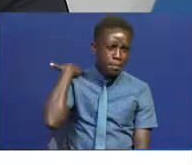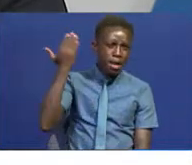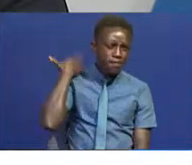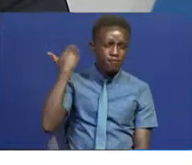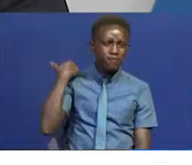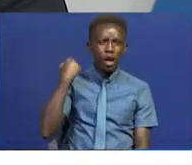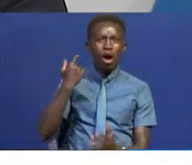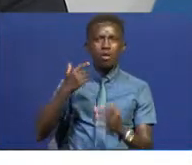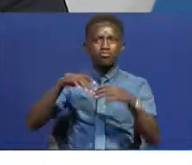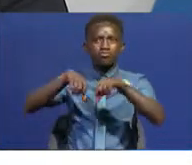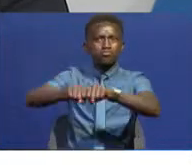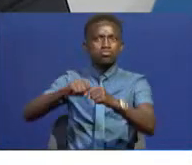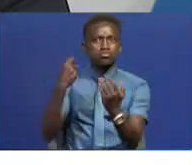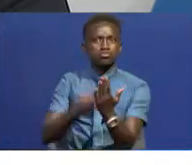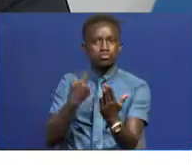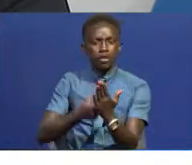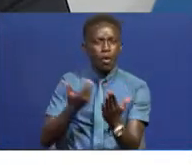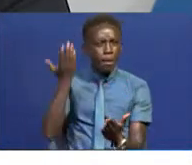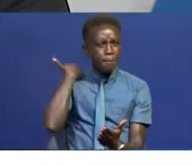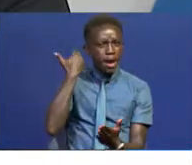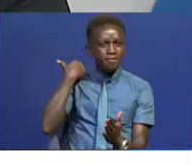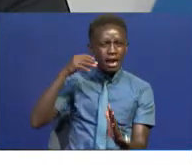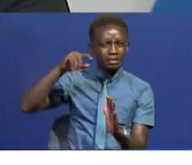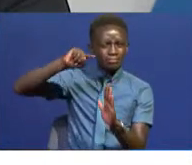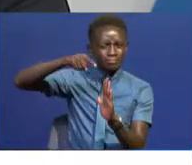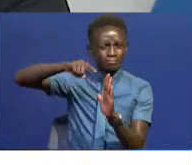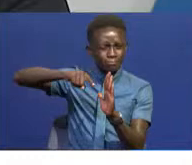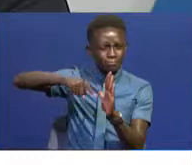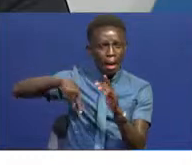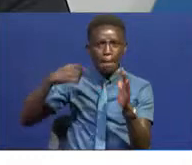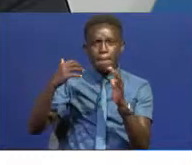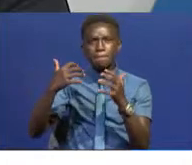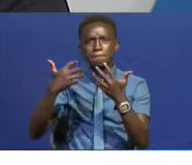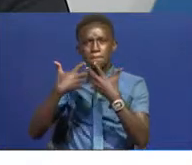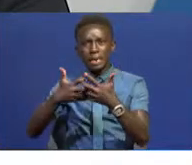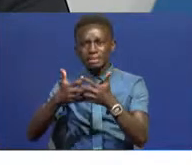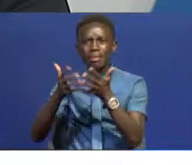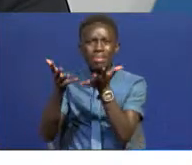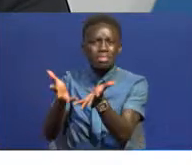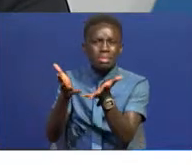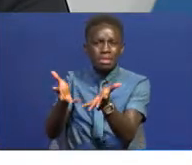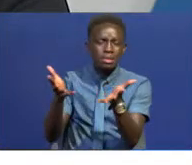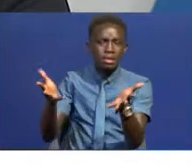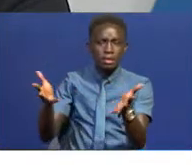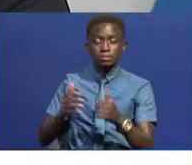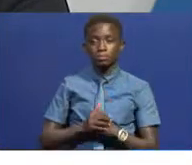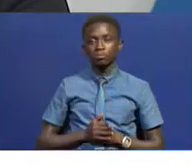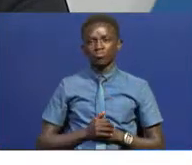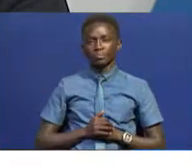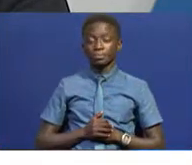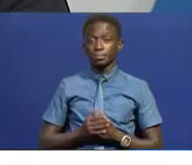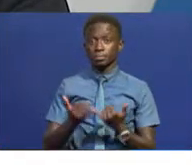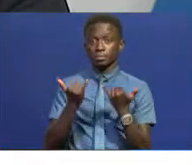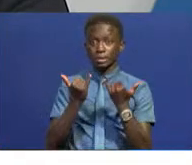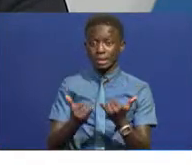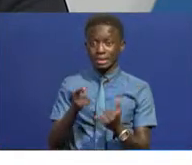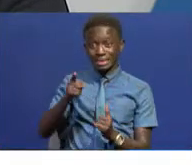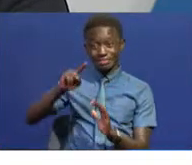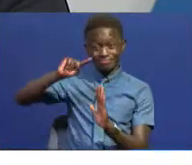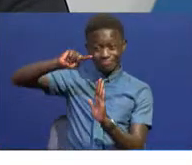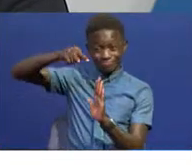are still operational today. And for information, it's good to inform viewers that the mining sector can